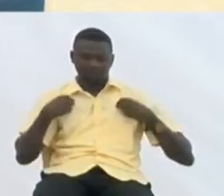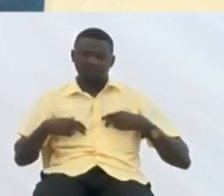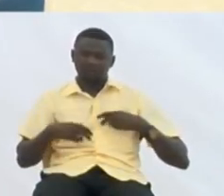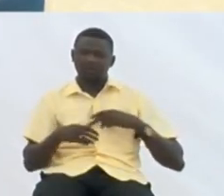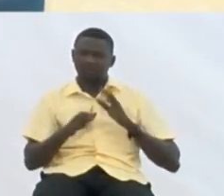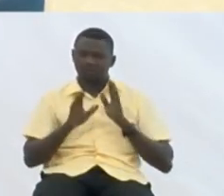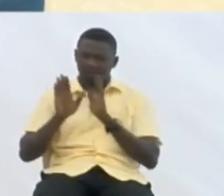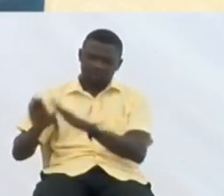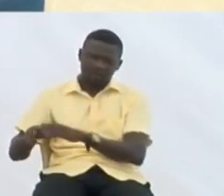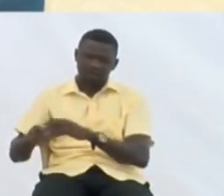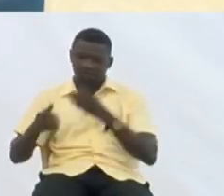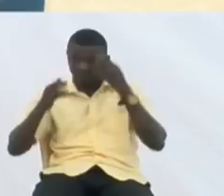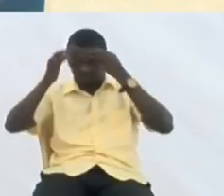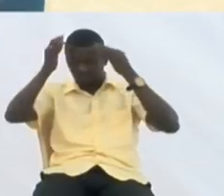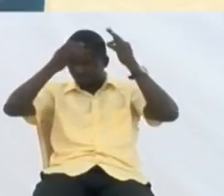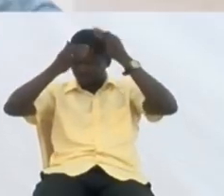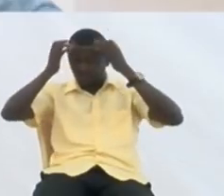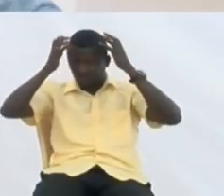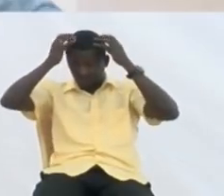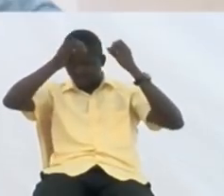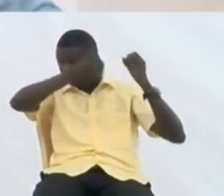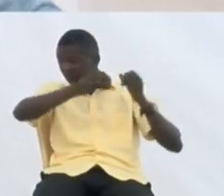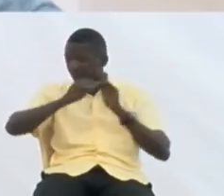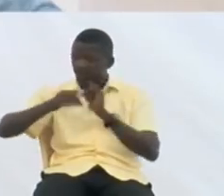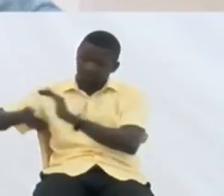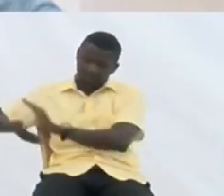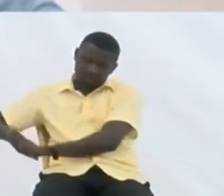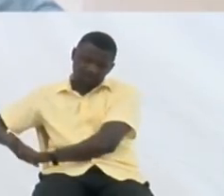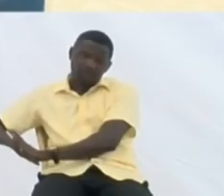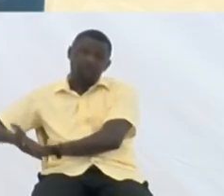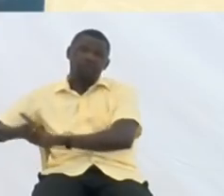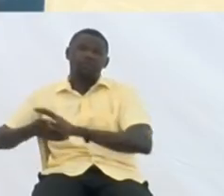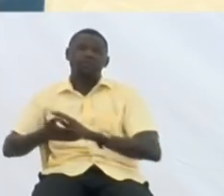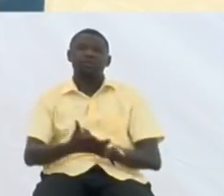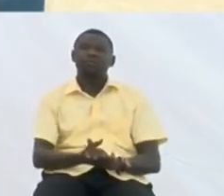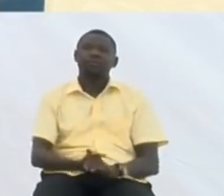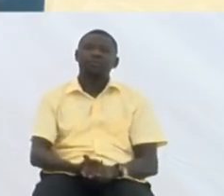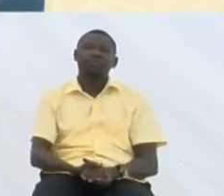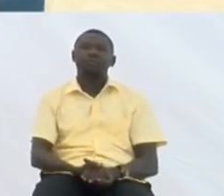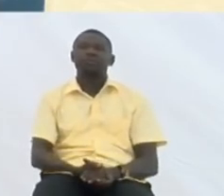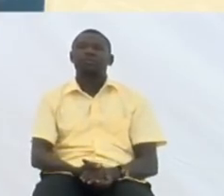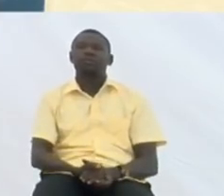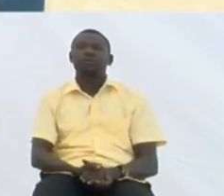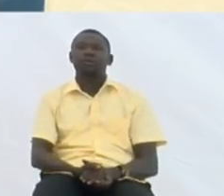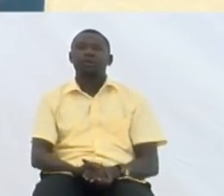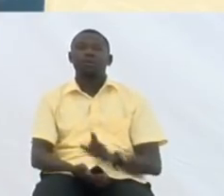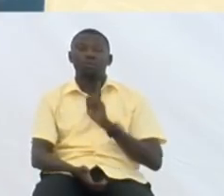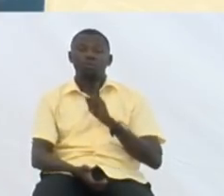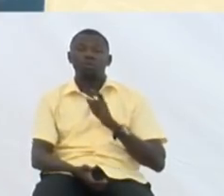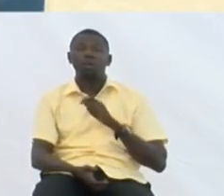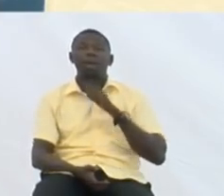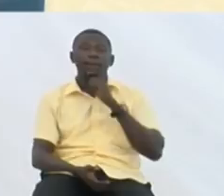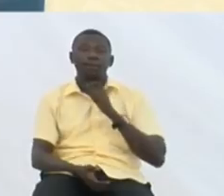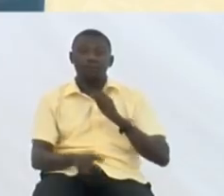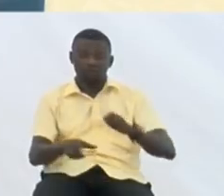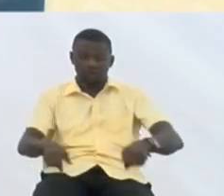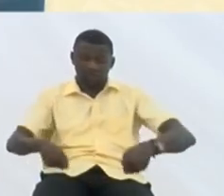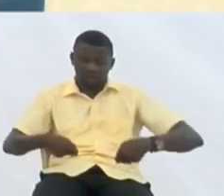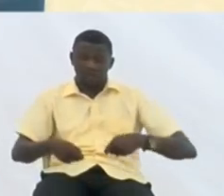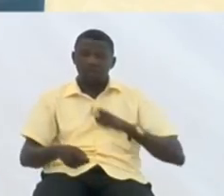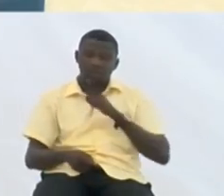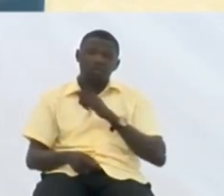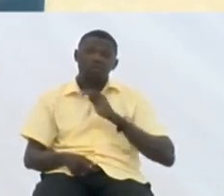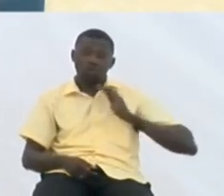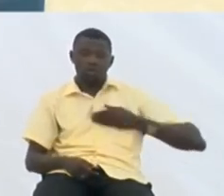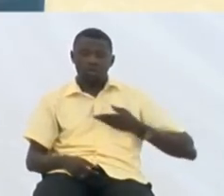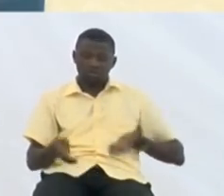tiko landi. They used to put their dresses down as well as their head ties. But in tola kurtol katumba la nyami fana la fano la